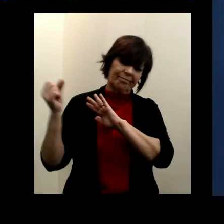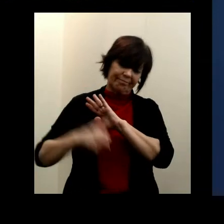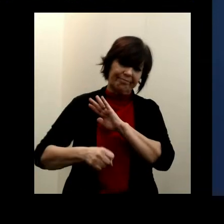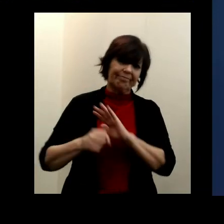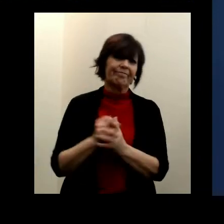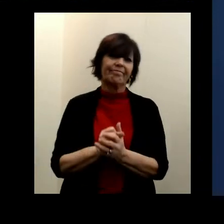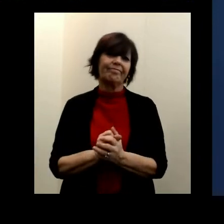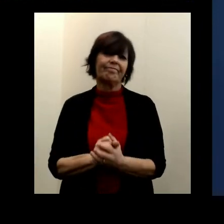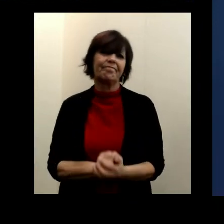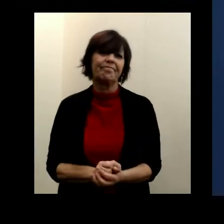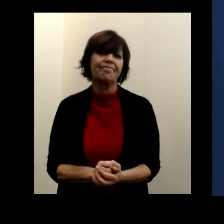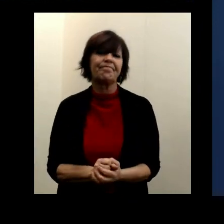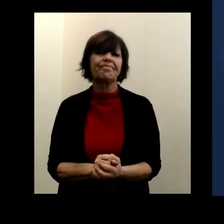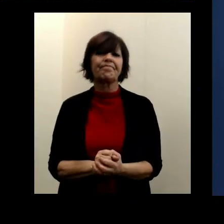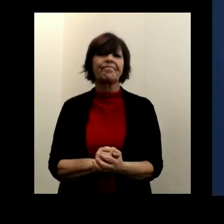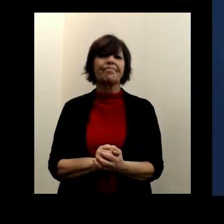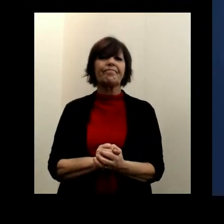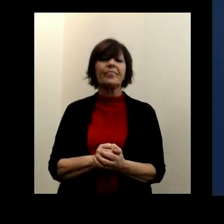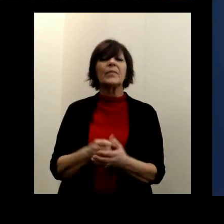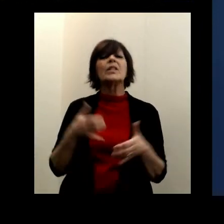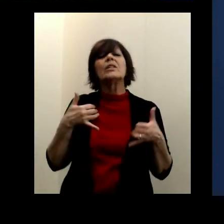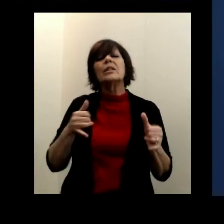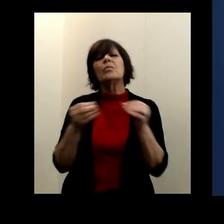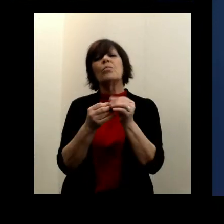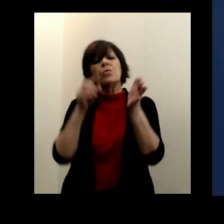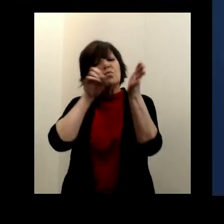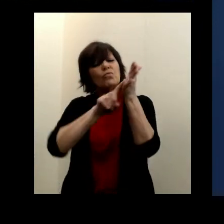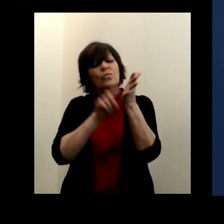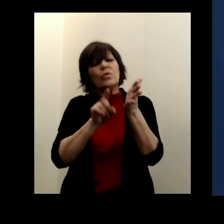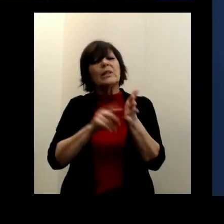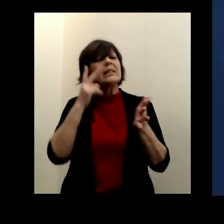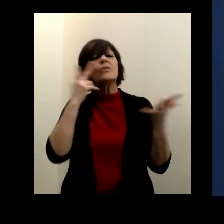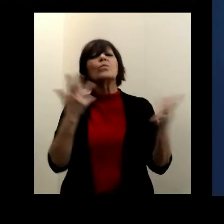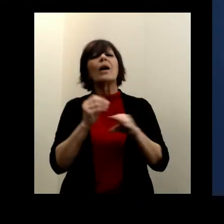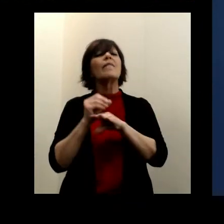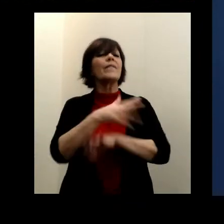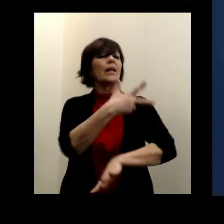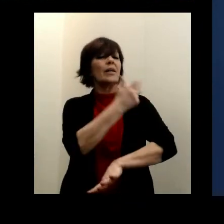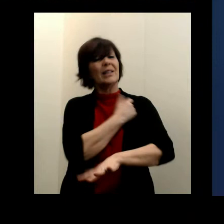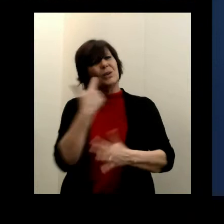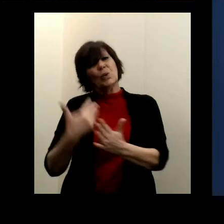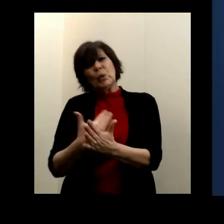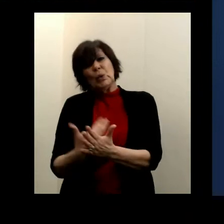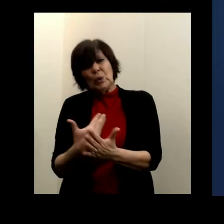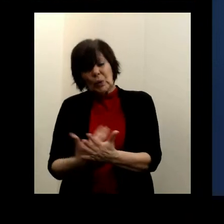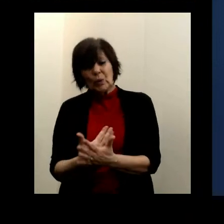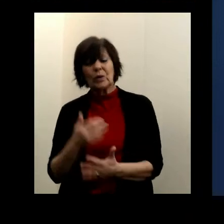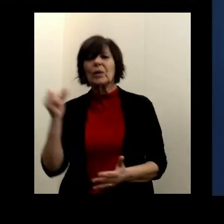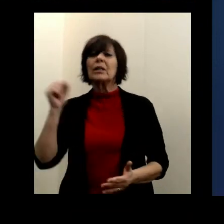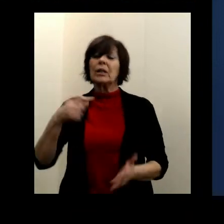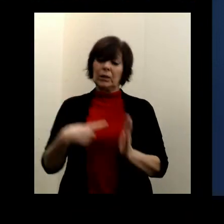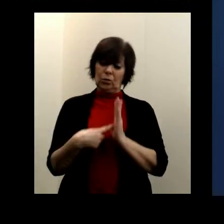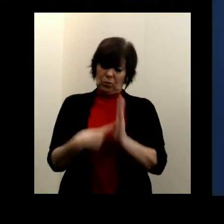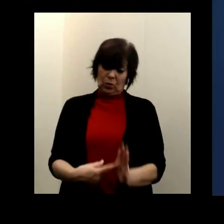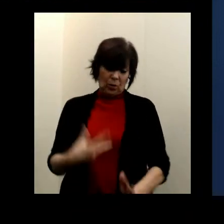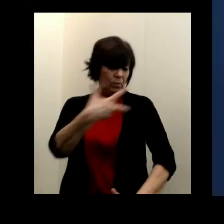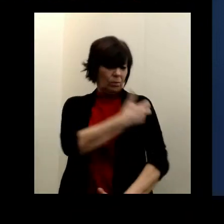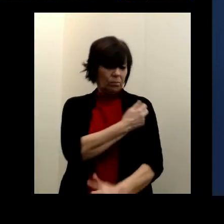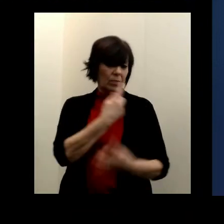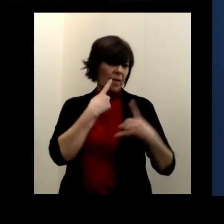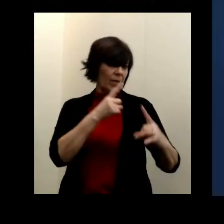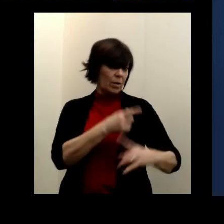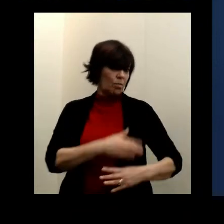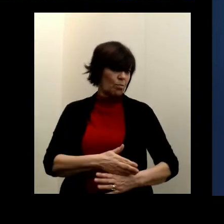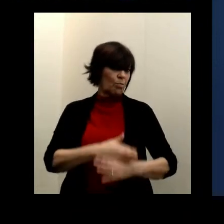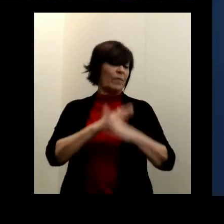that is still being looked into. And right now the evidence shows that while the vaccine is very effective to preventing you from getting sick,